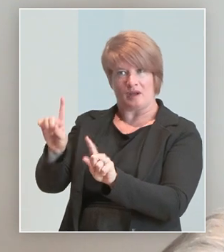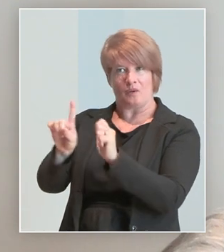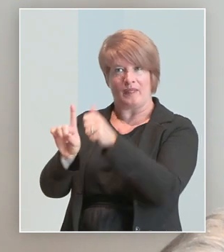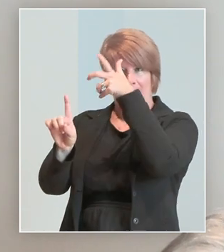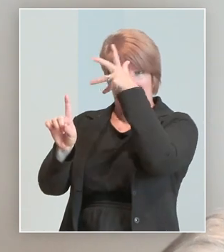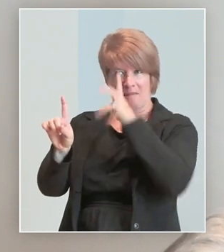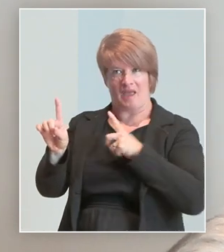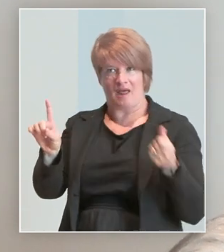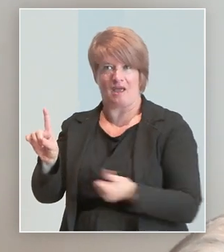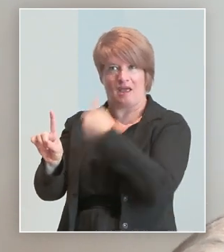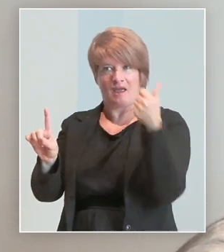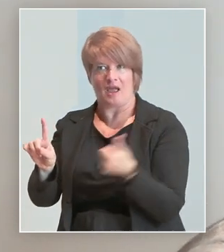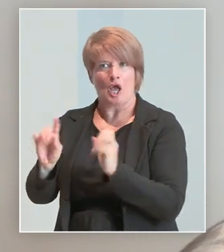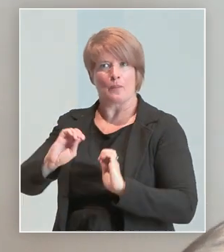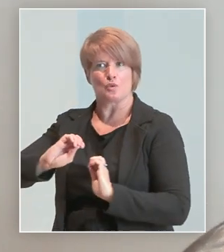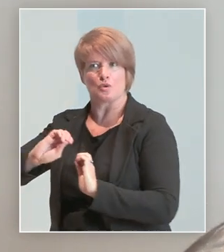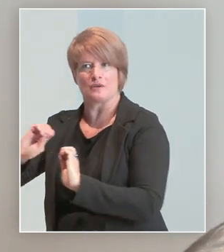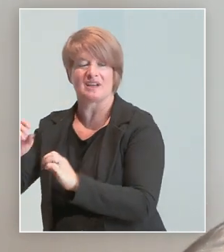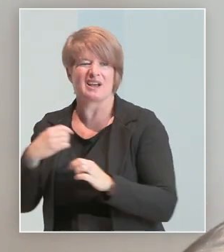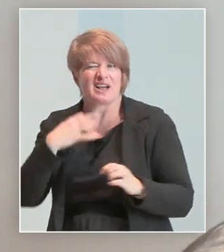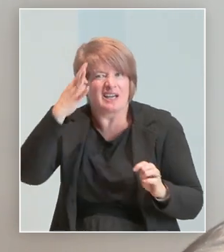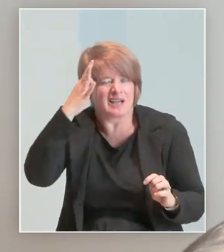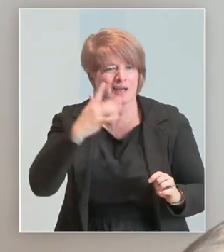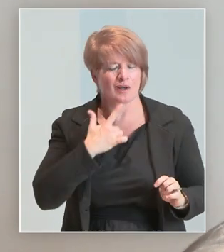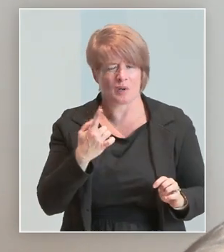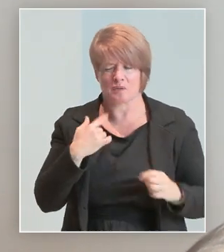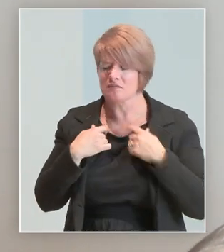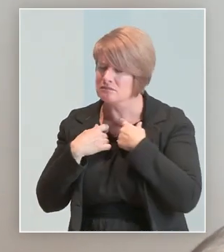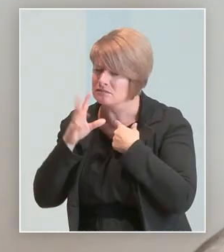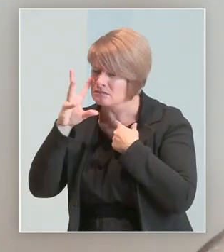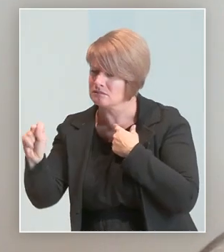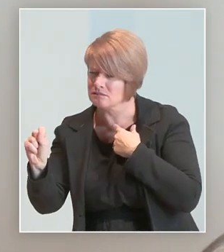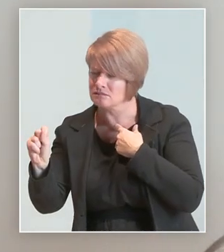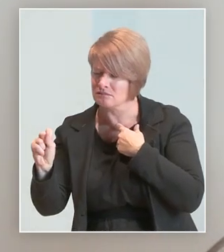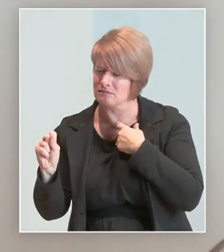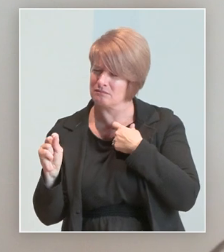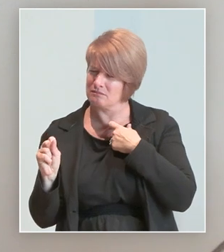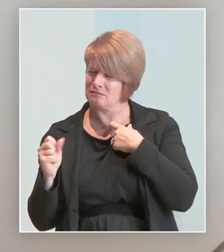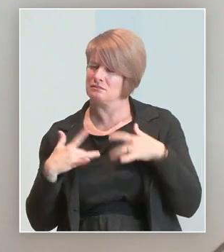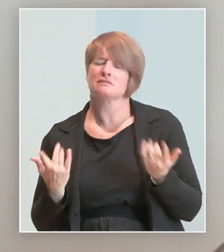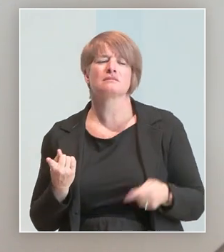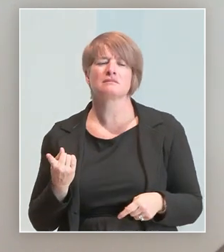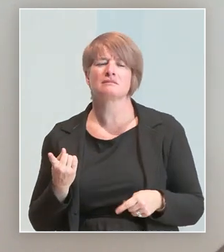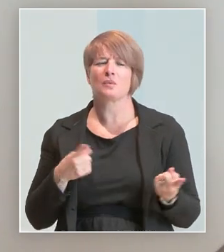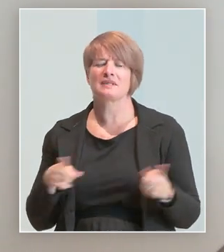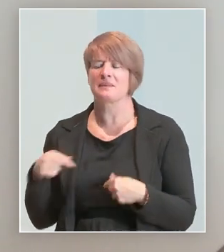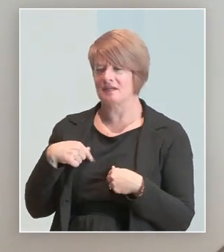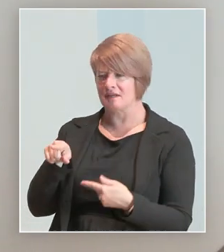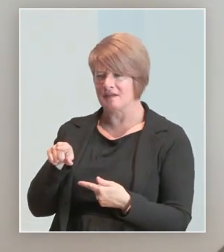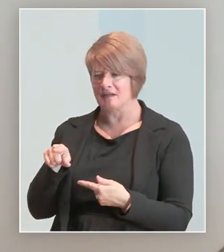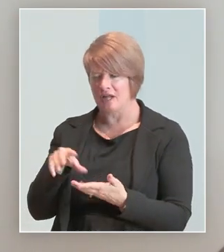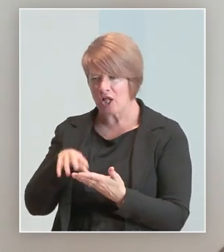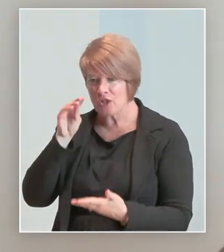They are in motion, and my barely 21-year-old eyes are curious about what kind of play is going on before